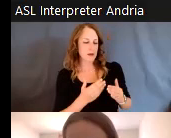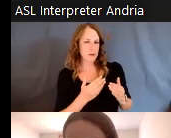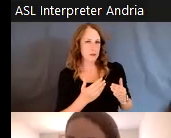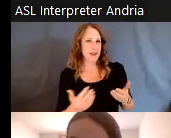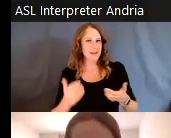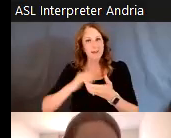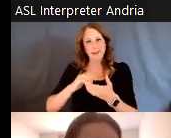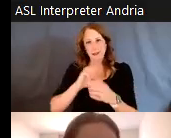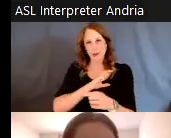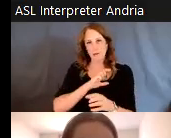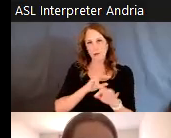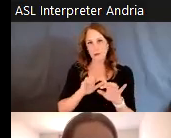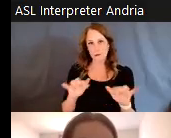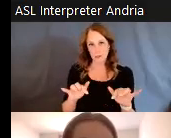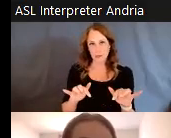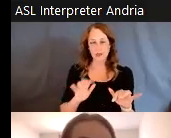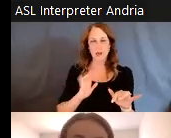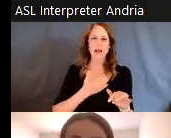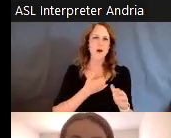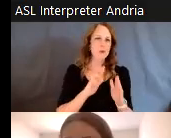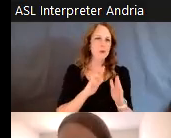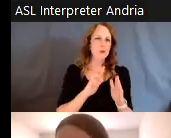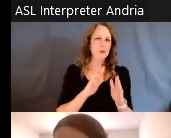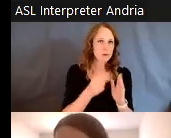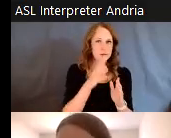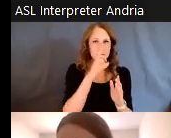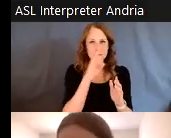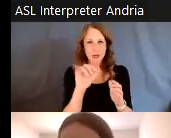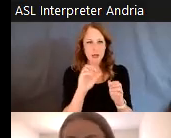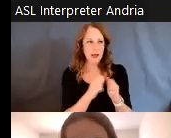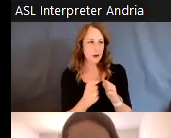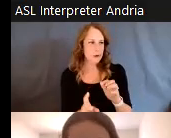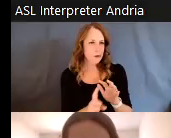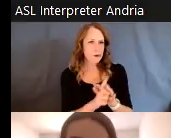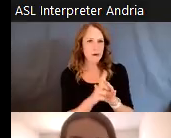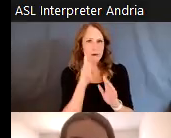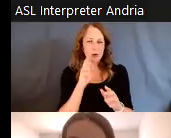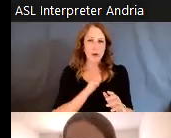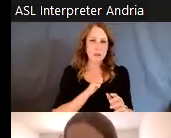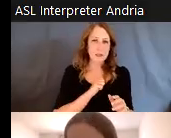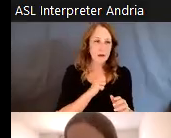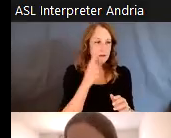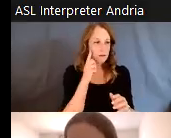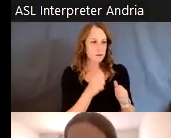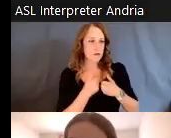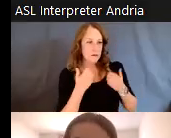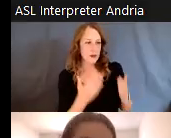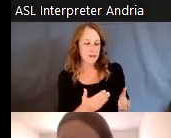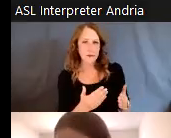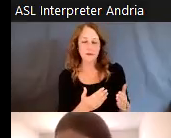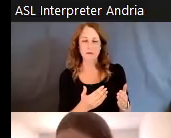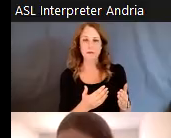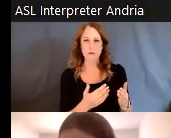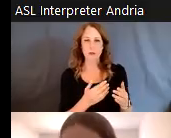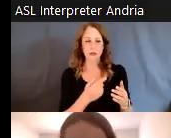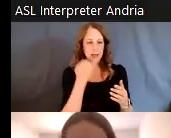enforcement? What does our role look like? How do we show up for ourselves and for survivors for when they decide